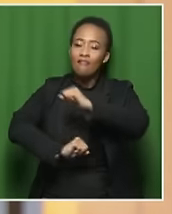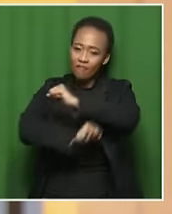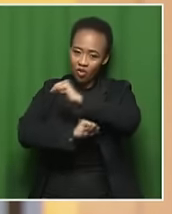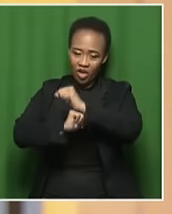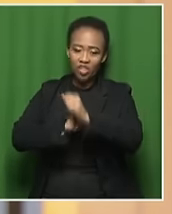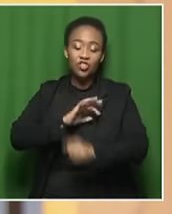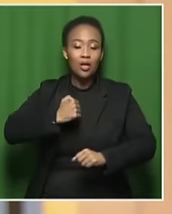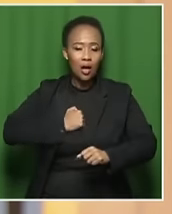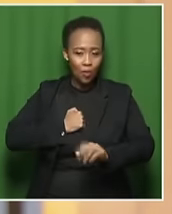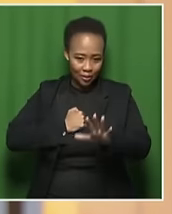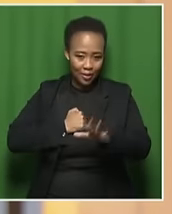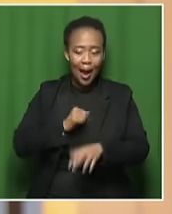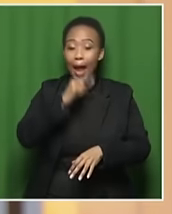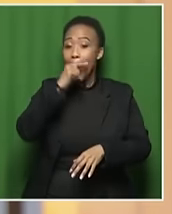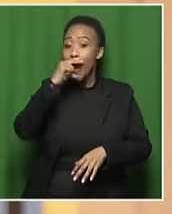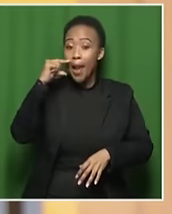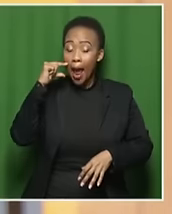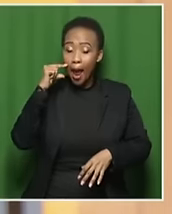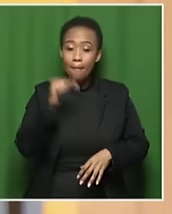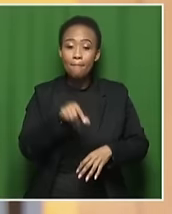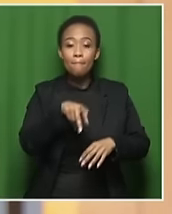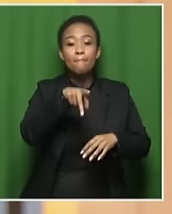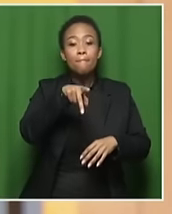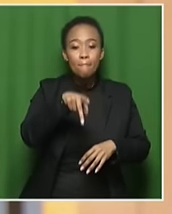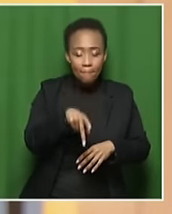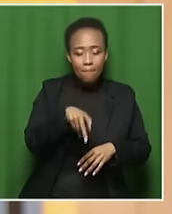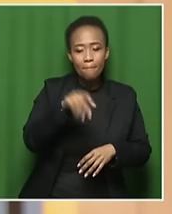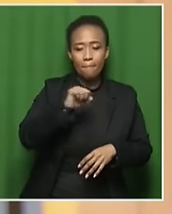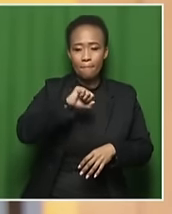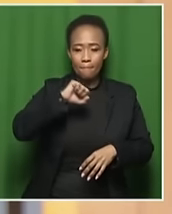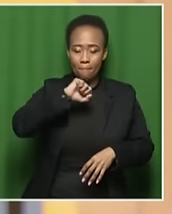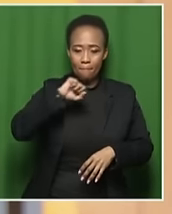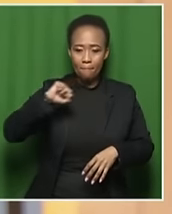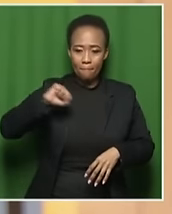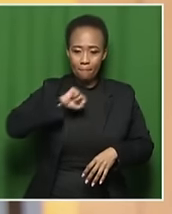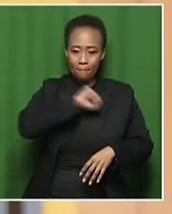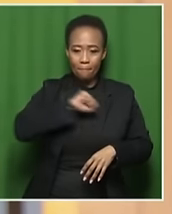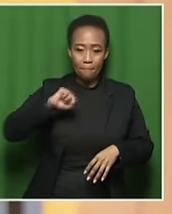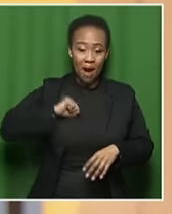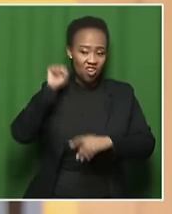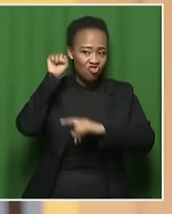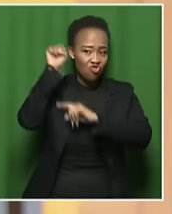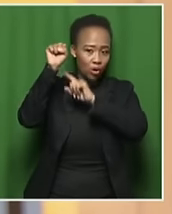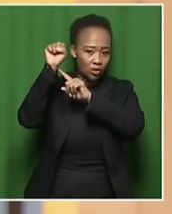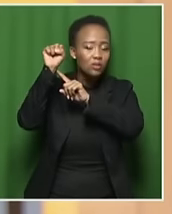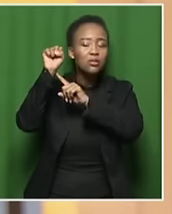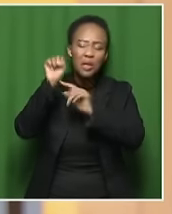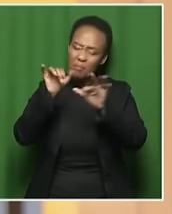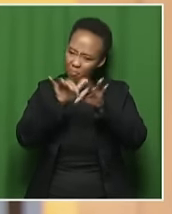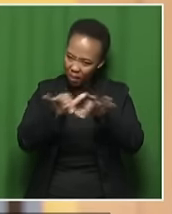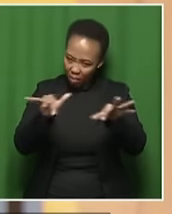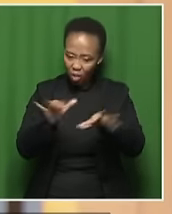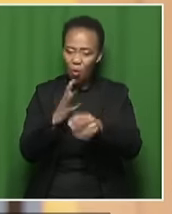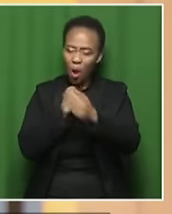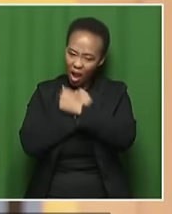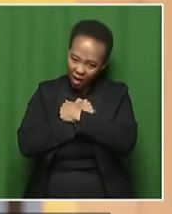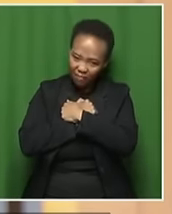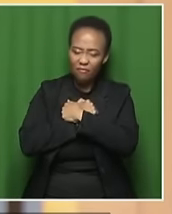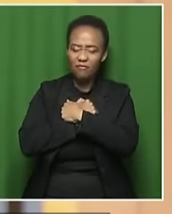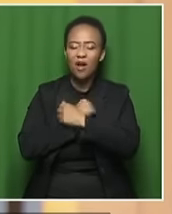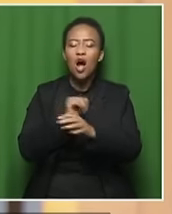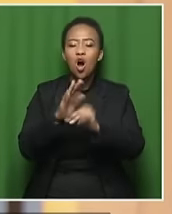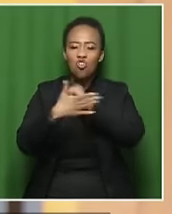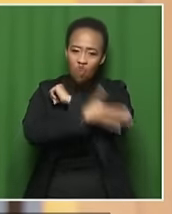name defines who we are. A patriot is someone who loves his country and his people. So we are a union,